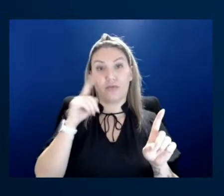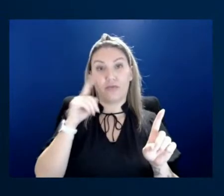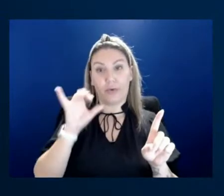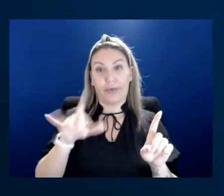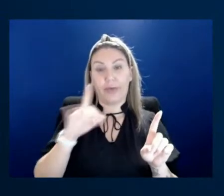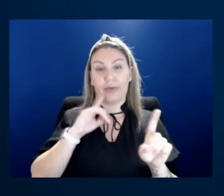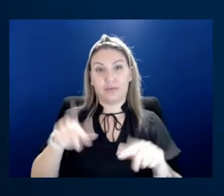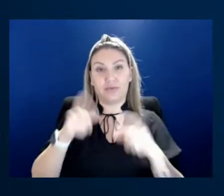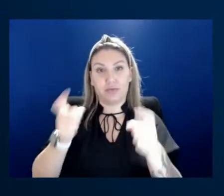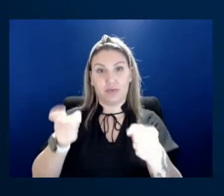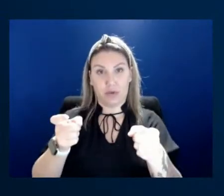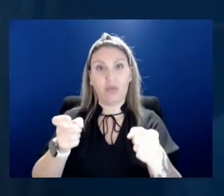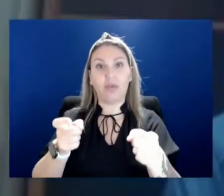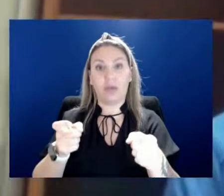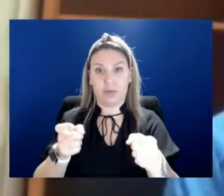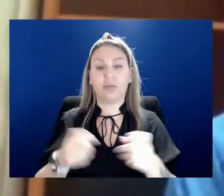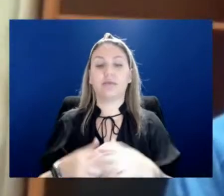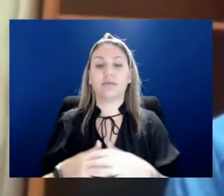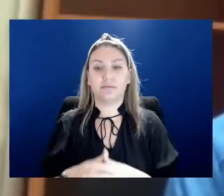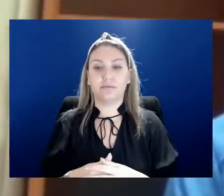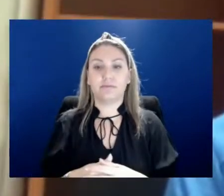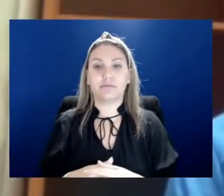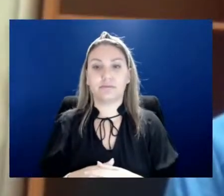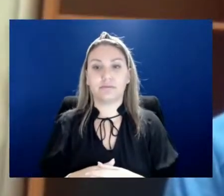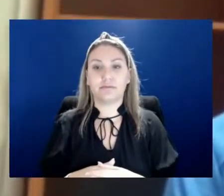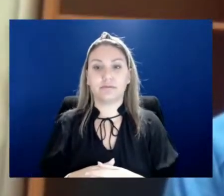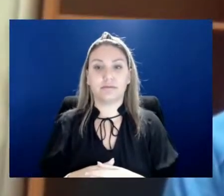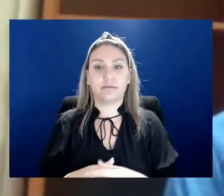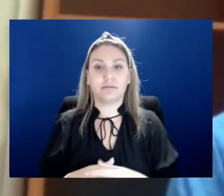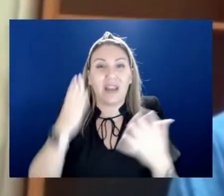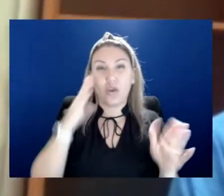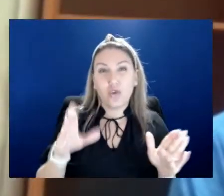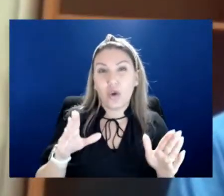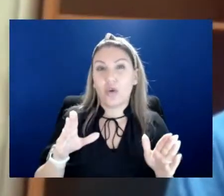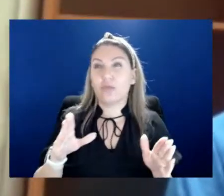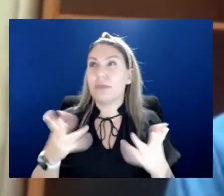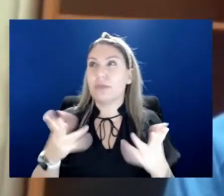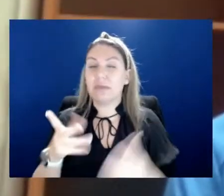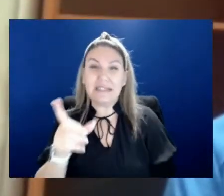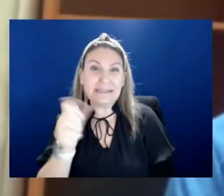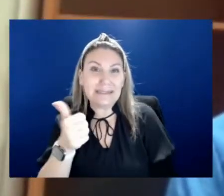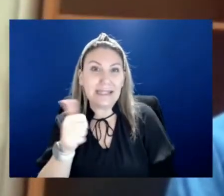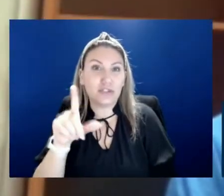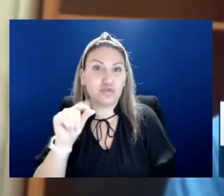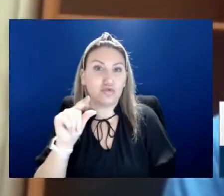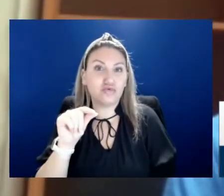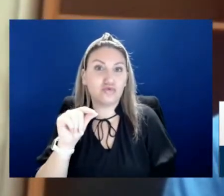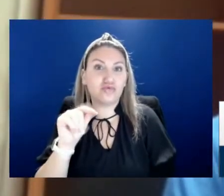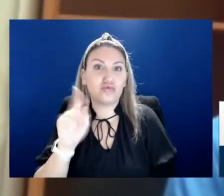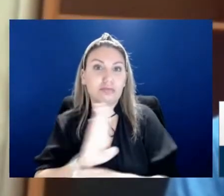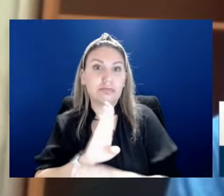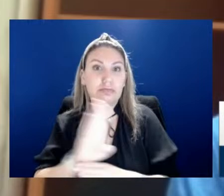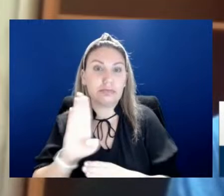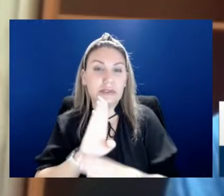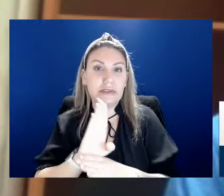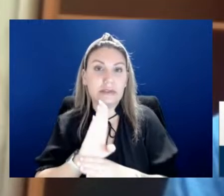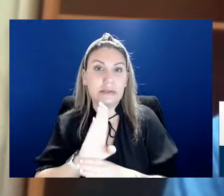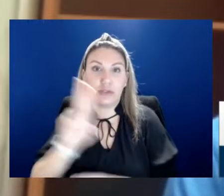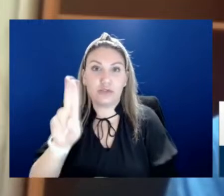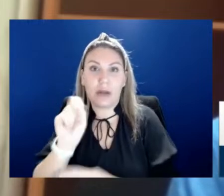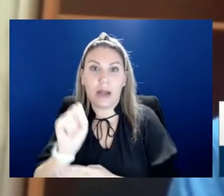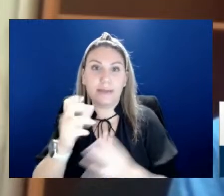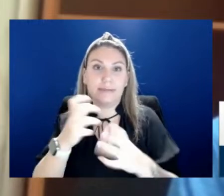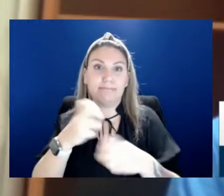donated. There are, I don't know if there are maybe 10 or 20 companies in the United States that manufacture these, and other